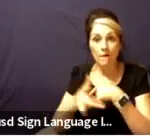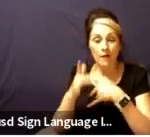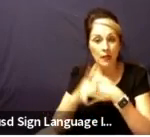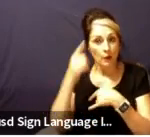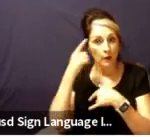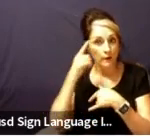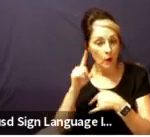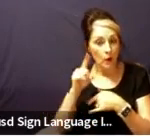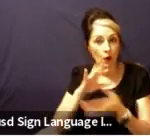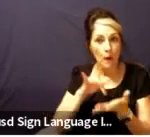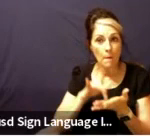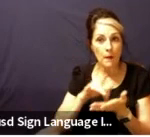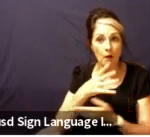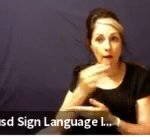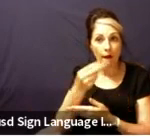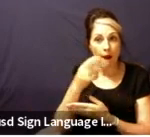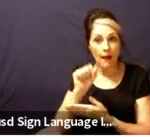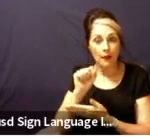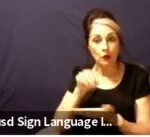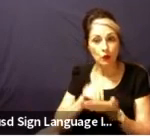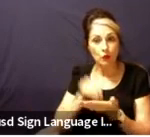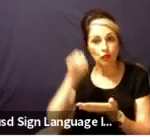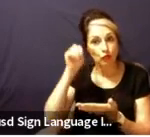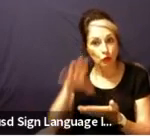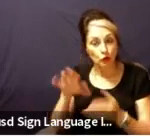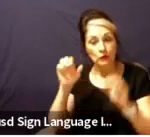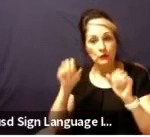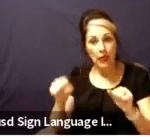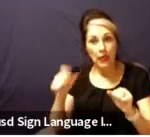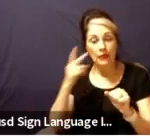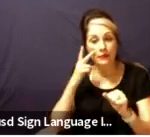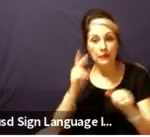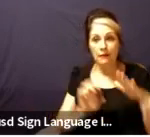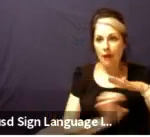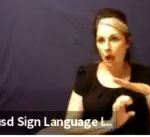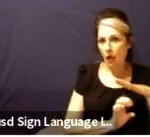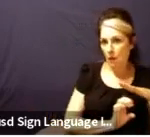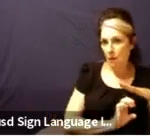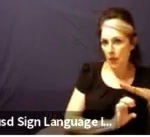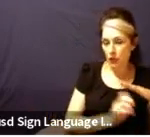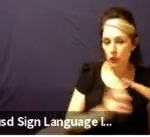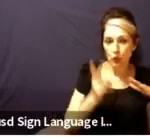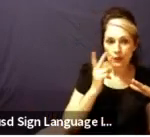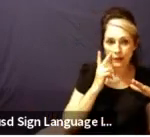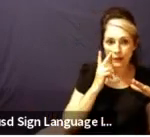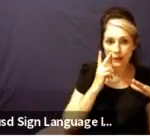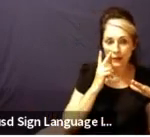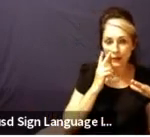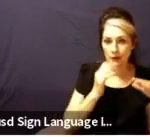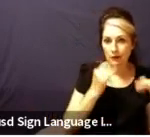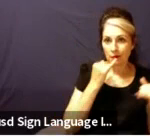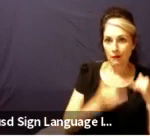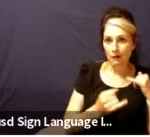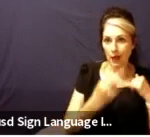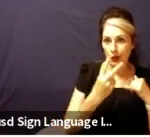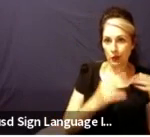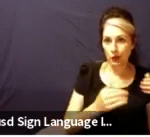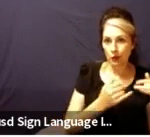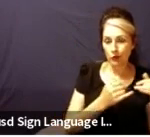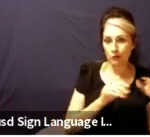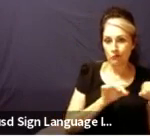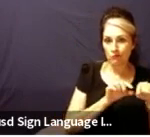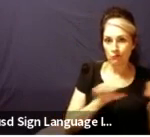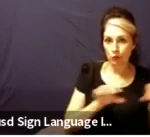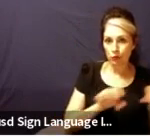for middle school and high school students. For elementary school, as you can see, you'll get the contact information, the